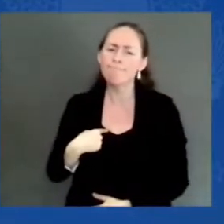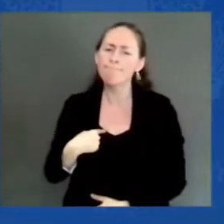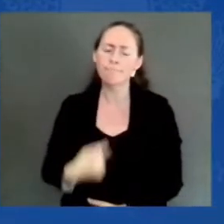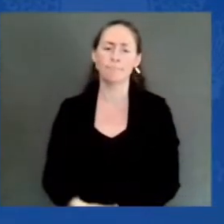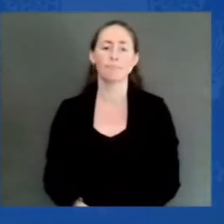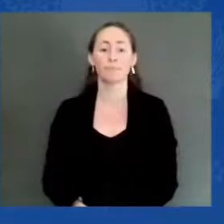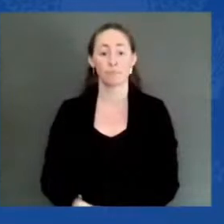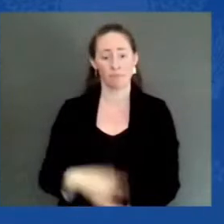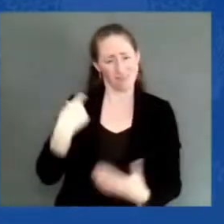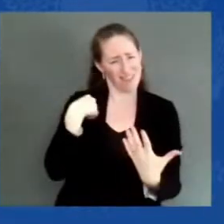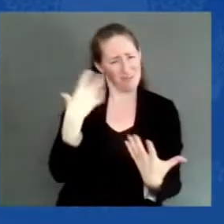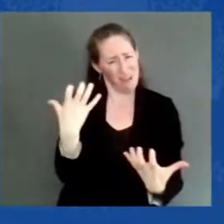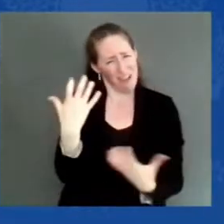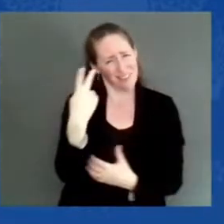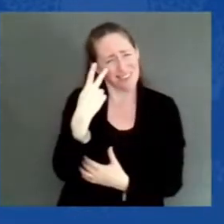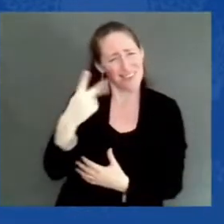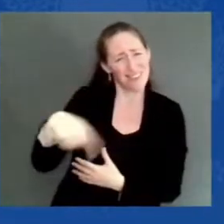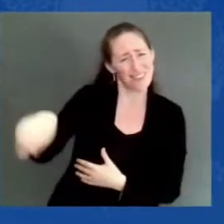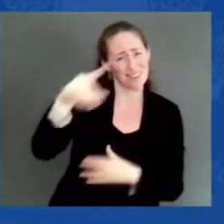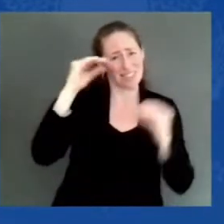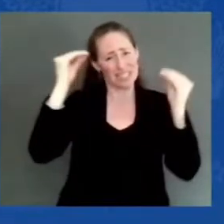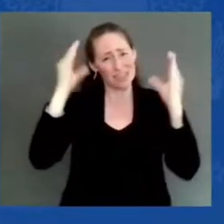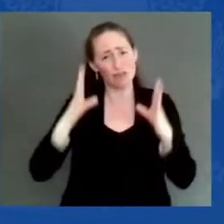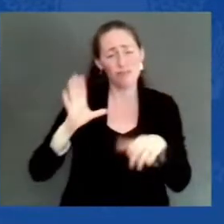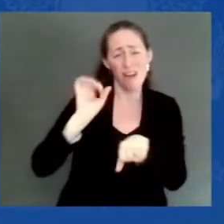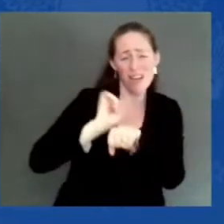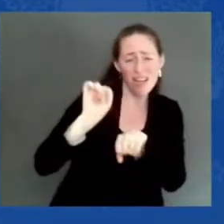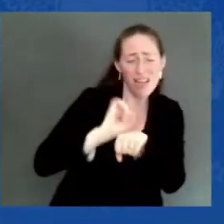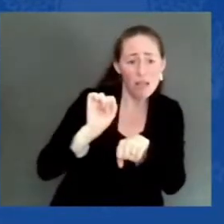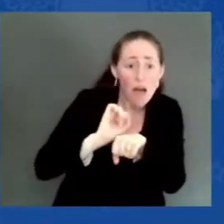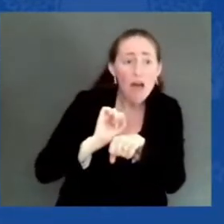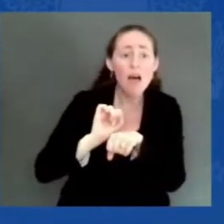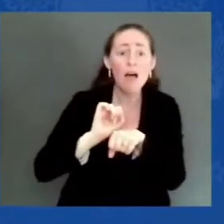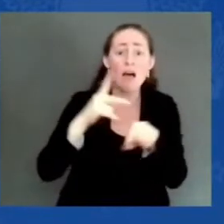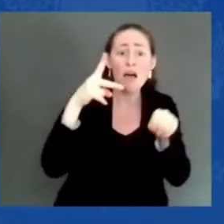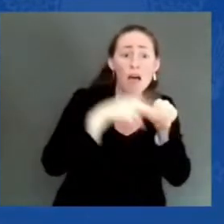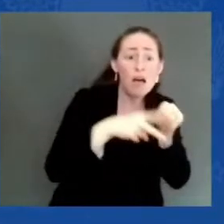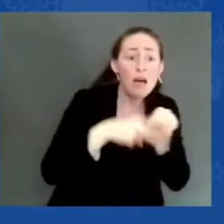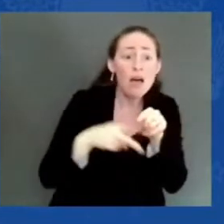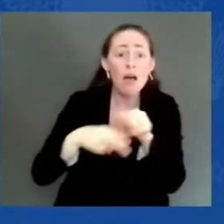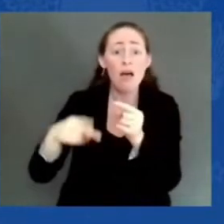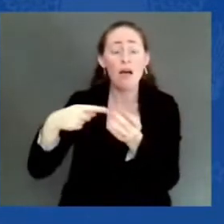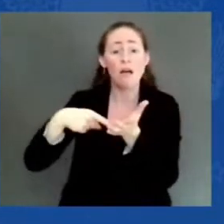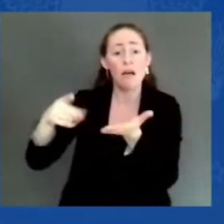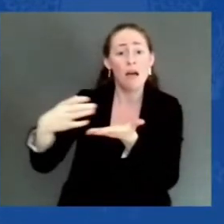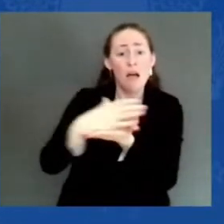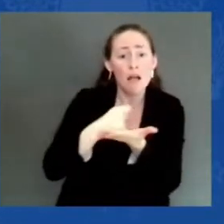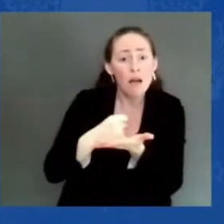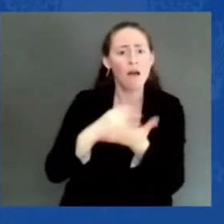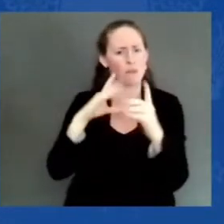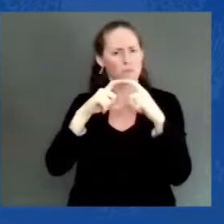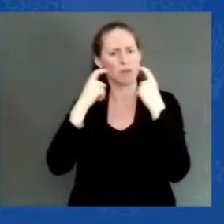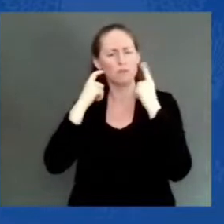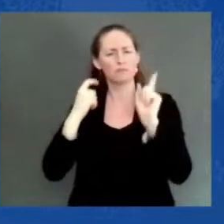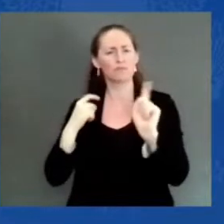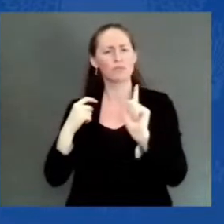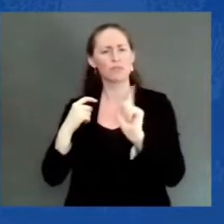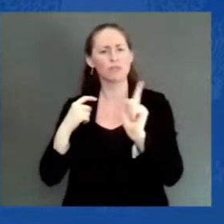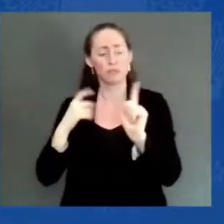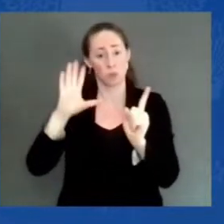leader who requires masks in a classroom, the money from the American Rescue Plan can be used to pay that person's salary.